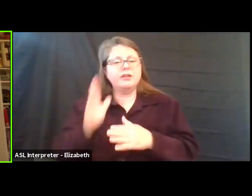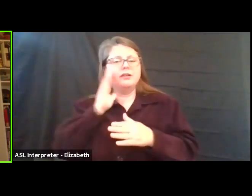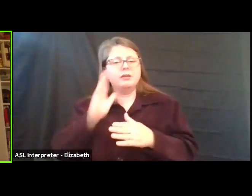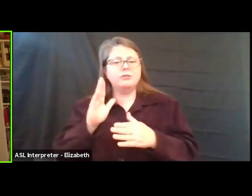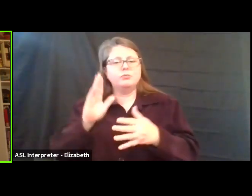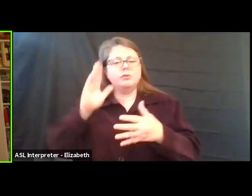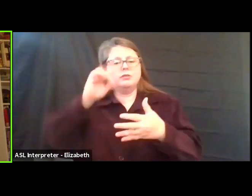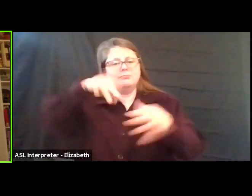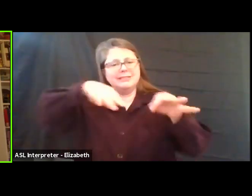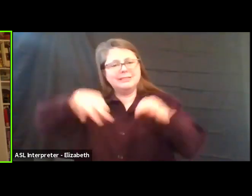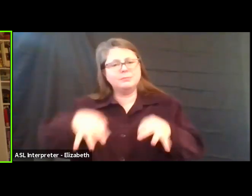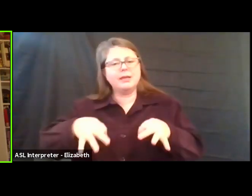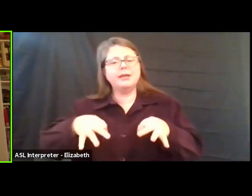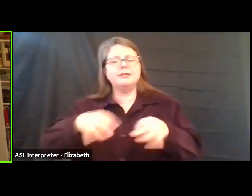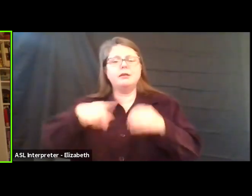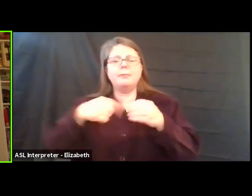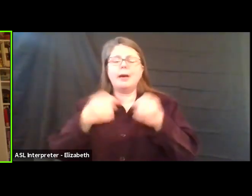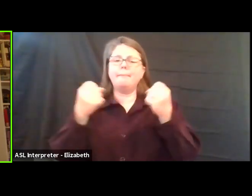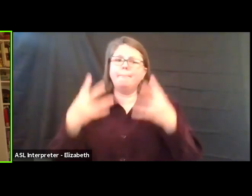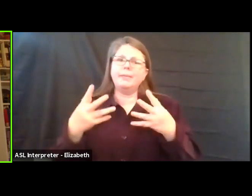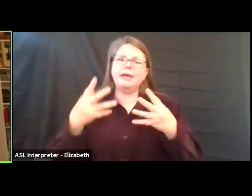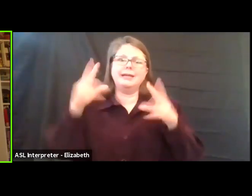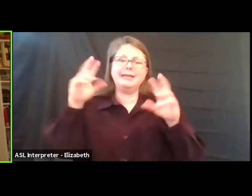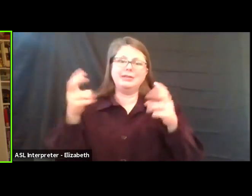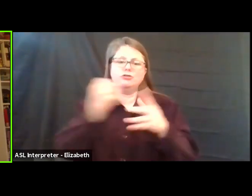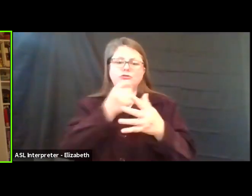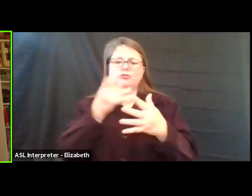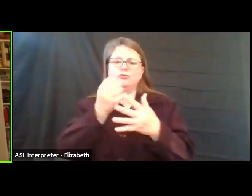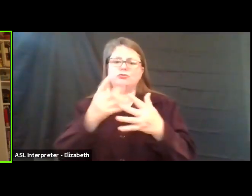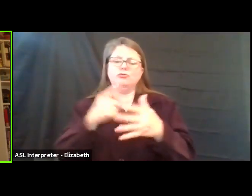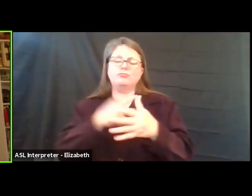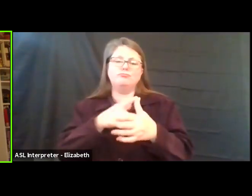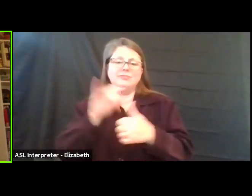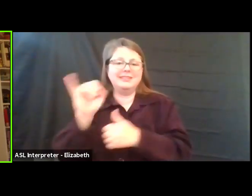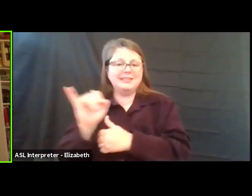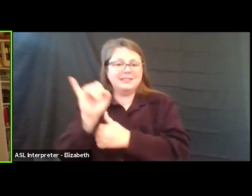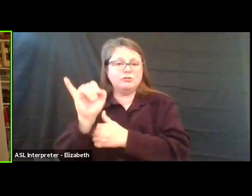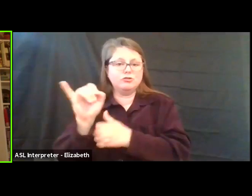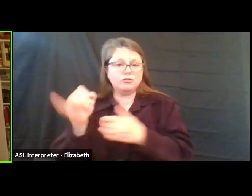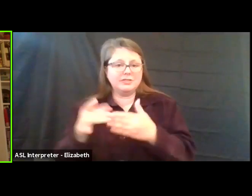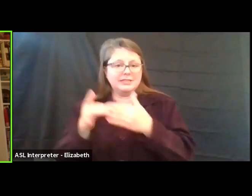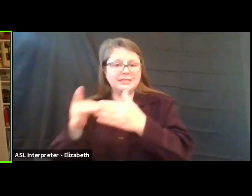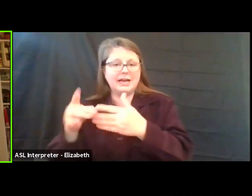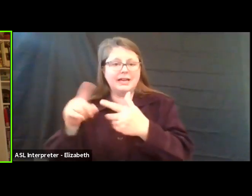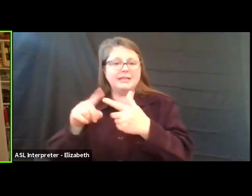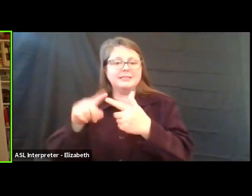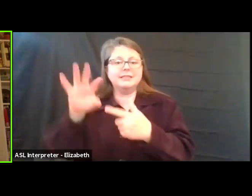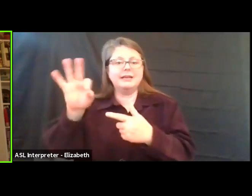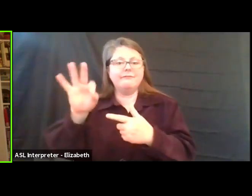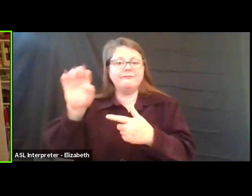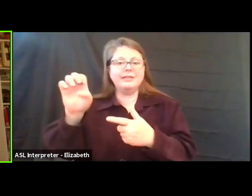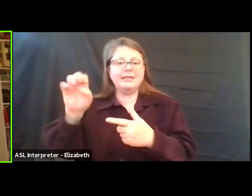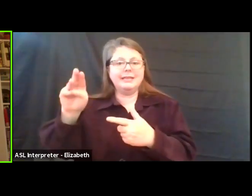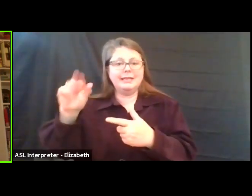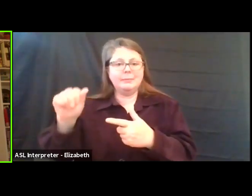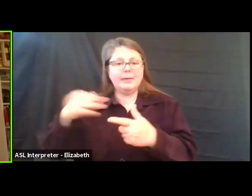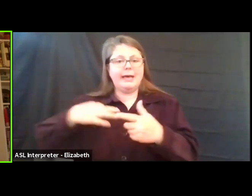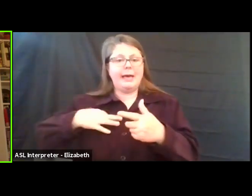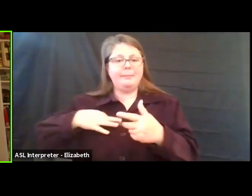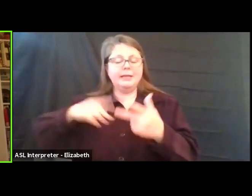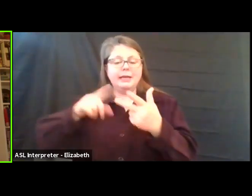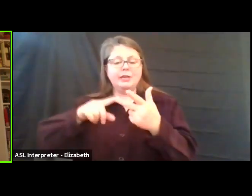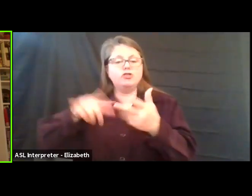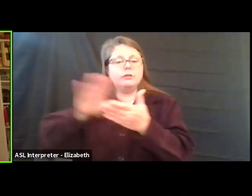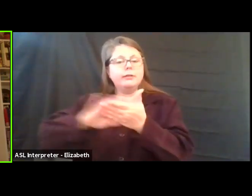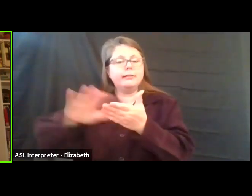homes burned, including insurance guidance, FEMA applications, cleanup responsibilities, landlord-tenant